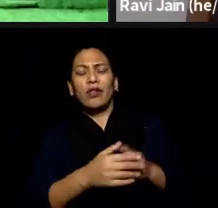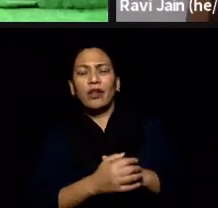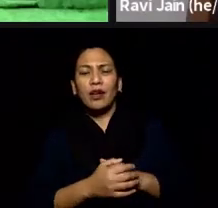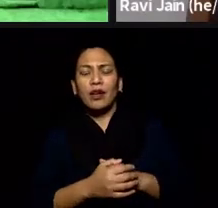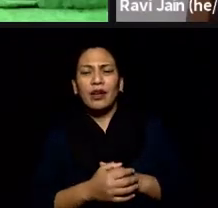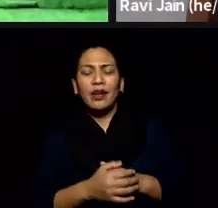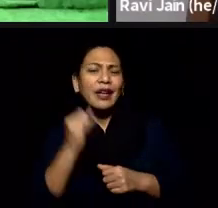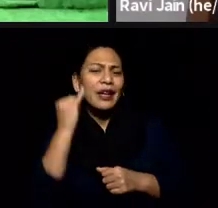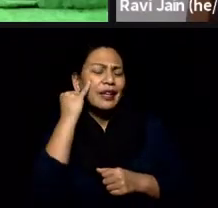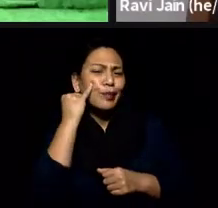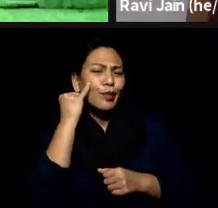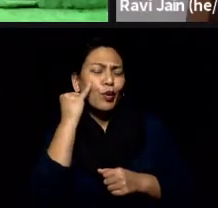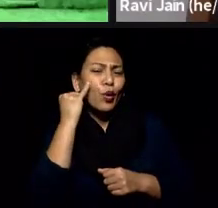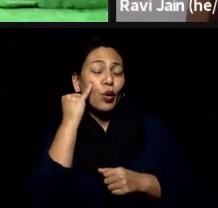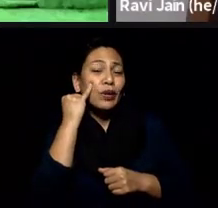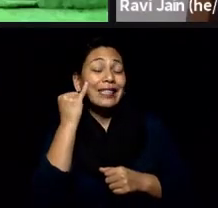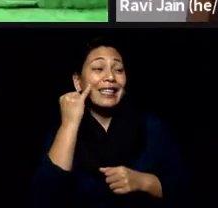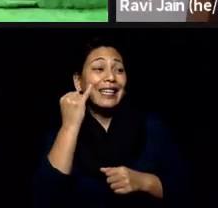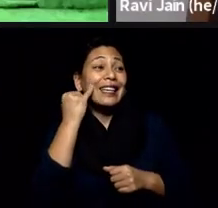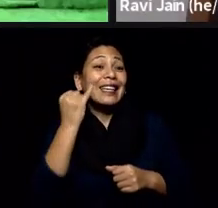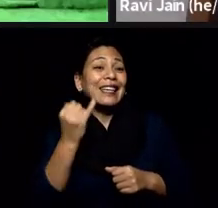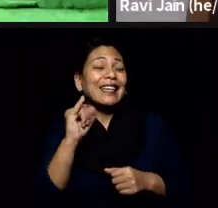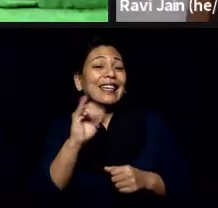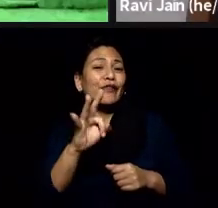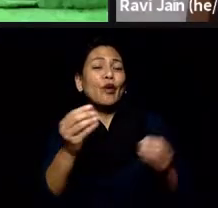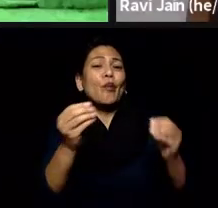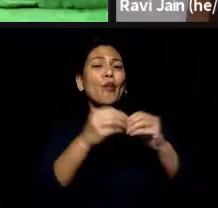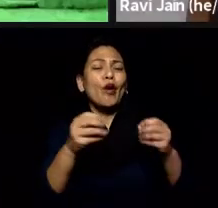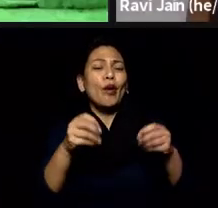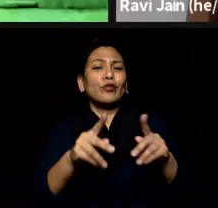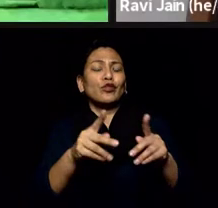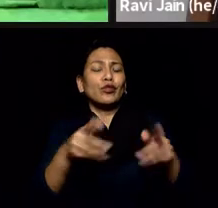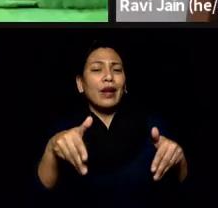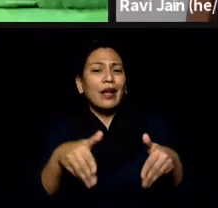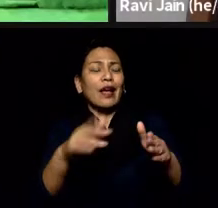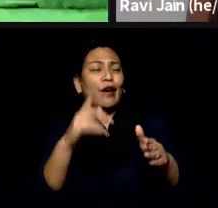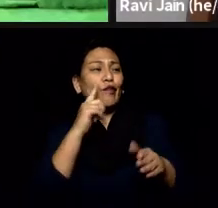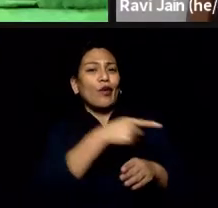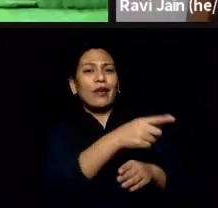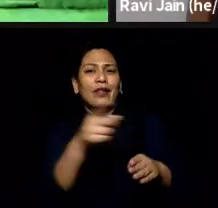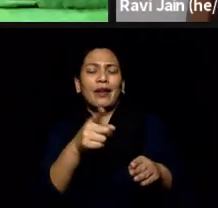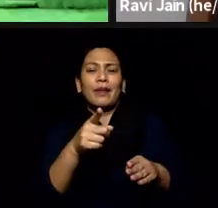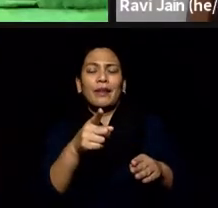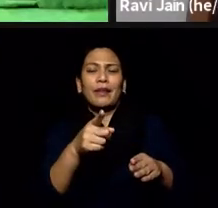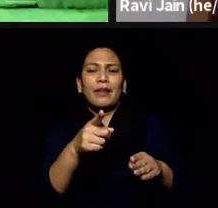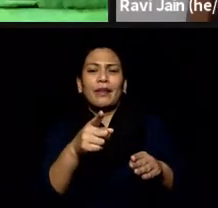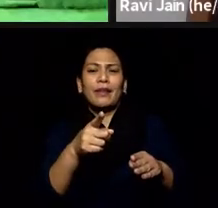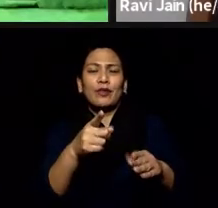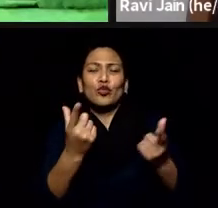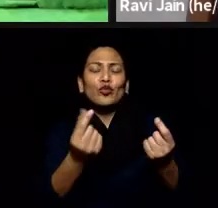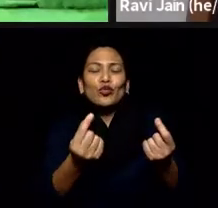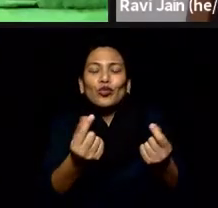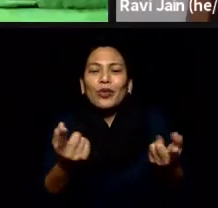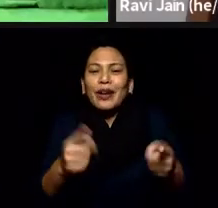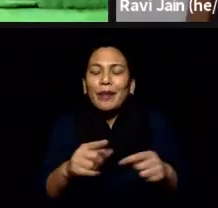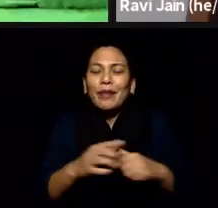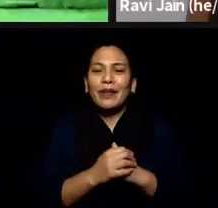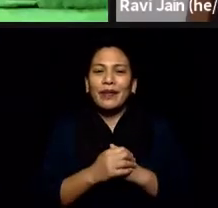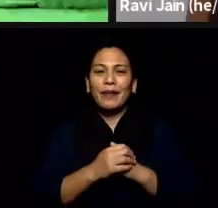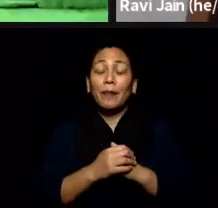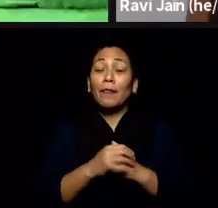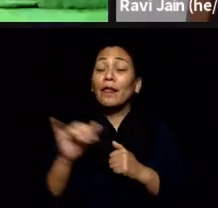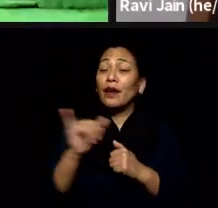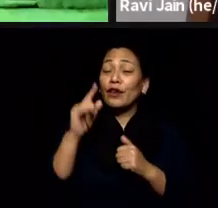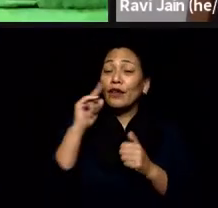were, if more opportunity was given in those scenarios? And I would say, in terms